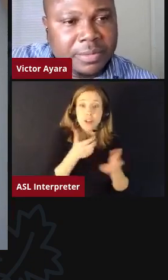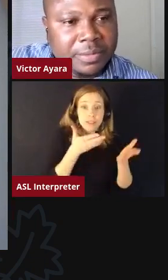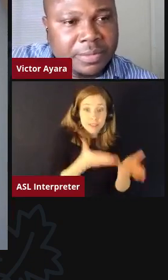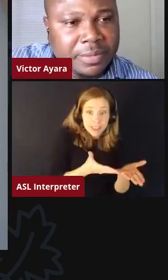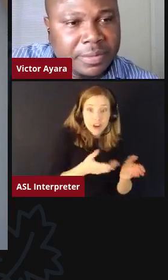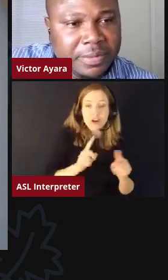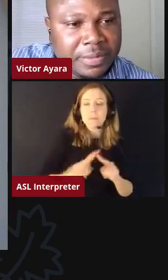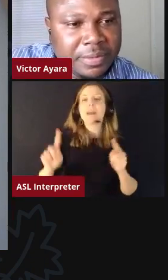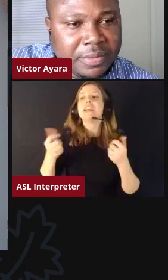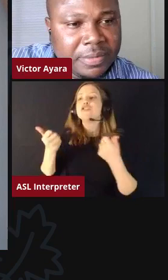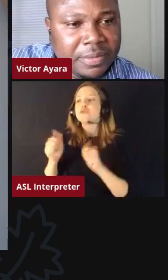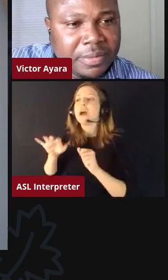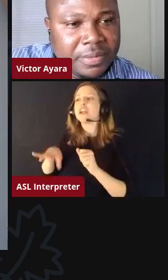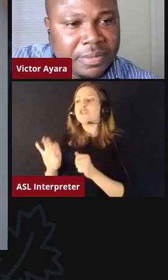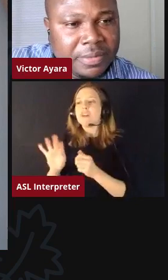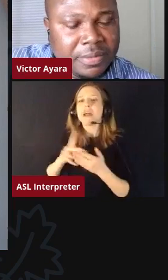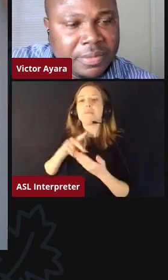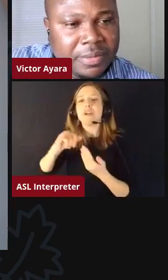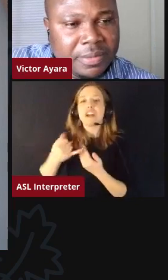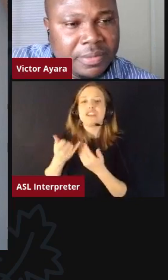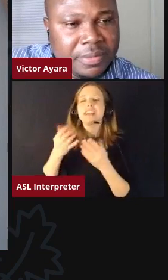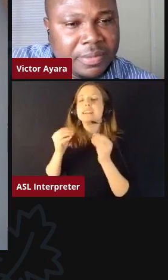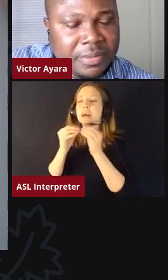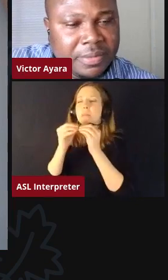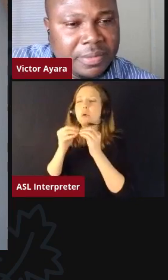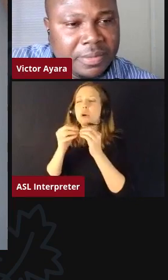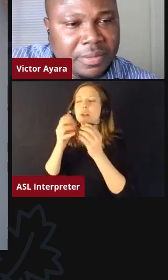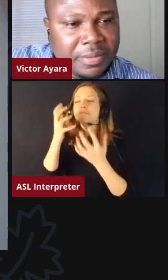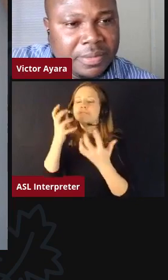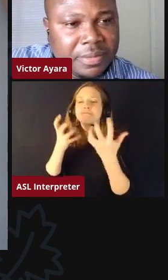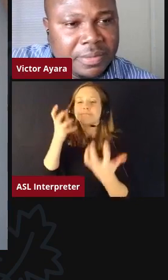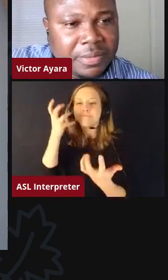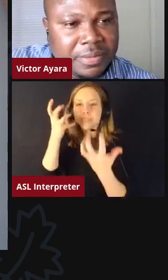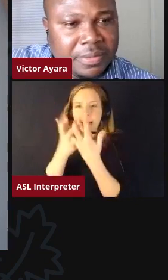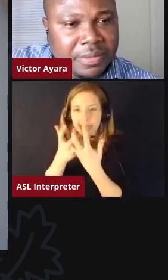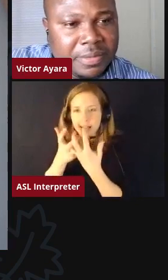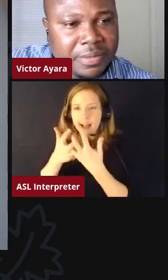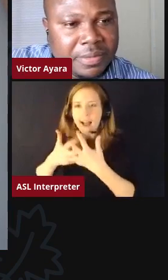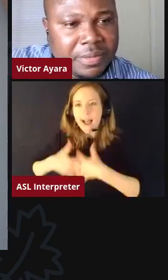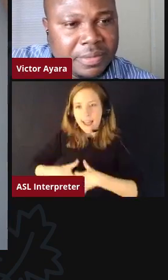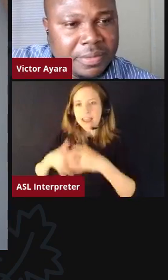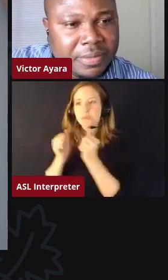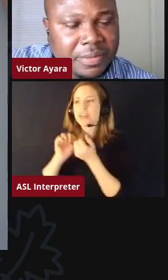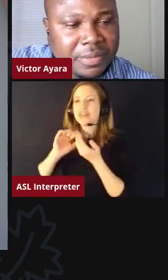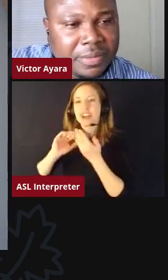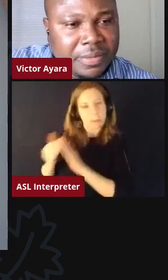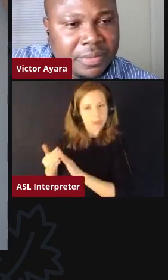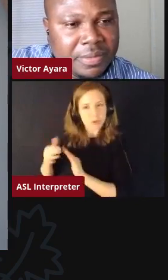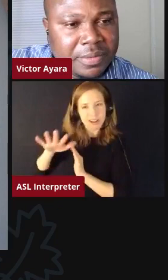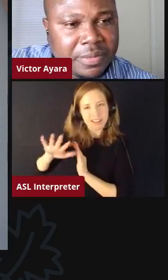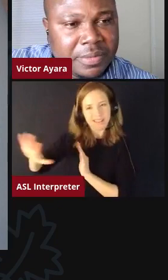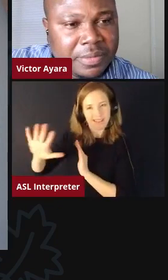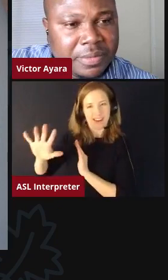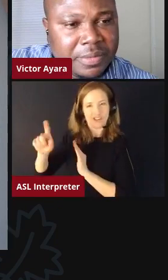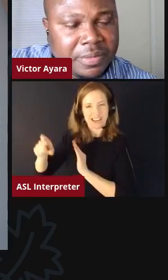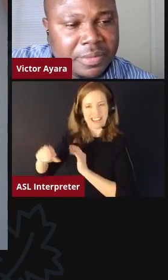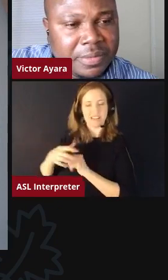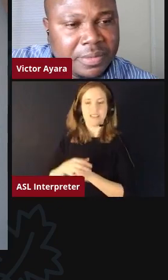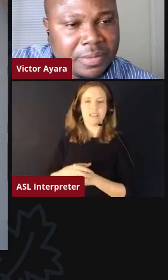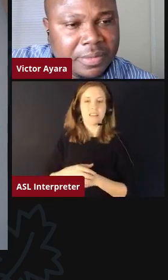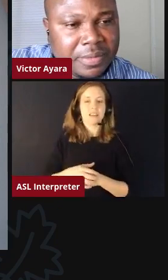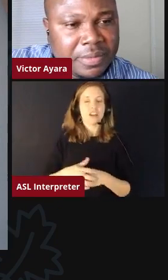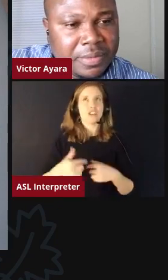align with community needs. I will have to say that, as an academic, there are very different uh,